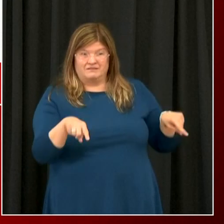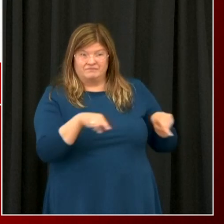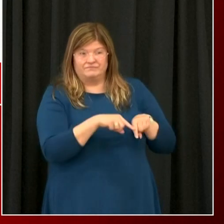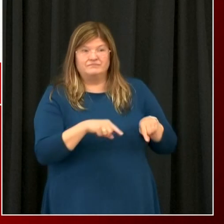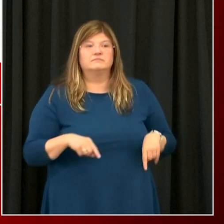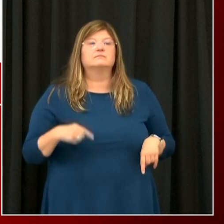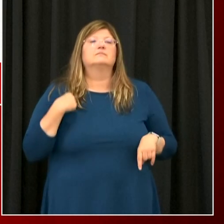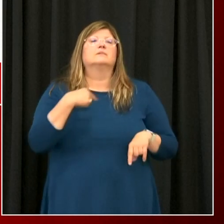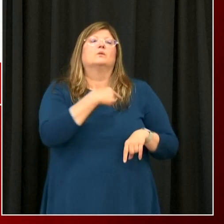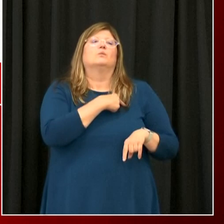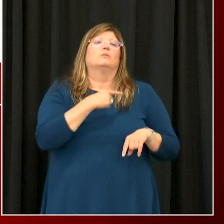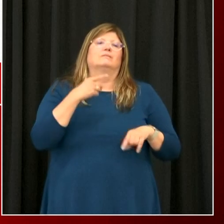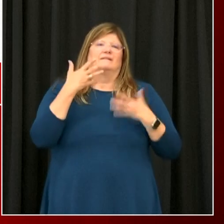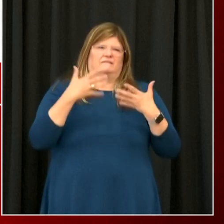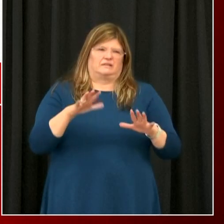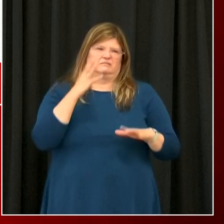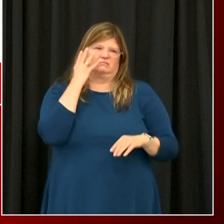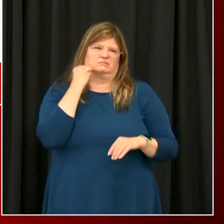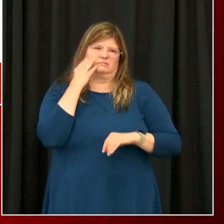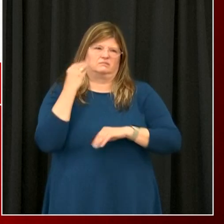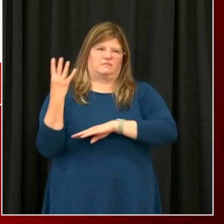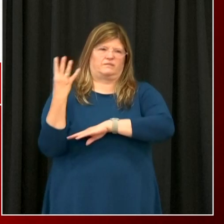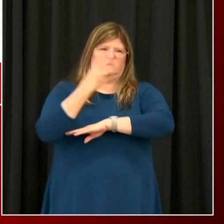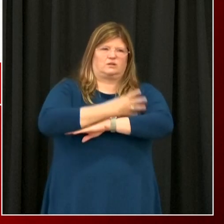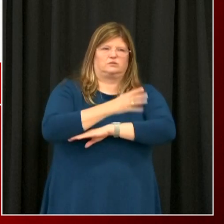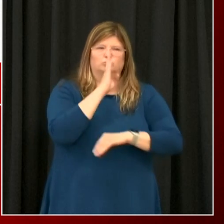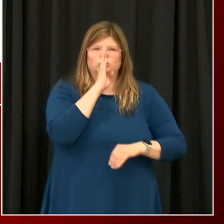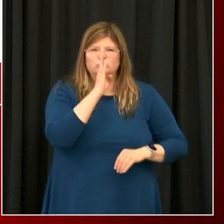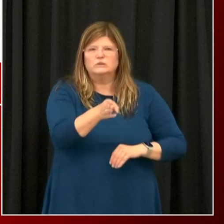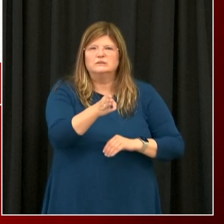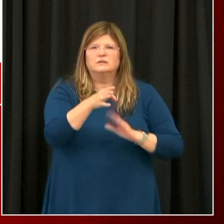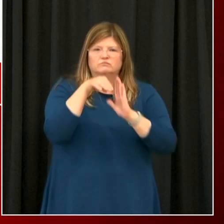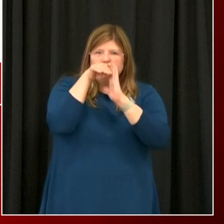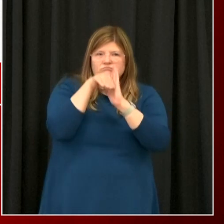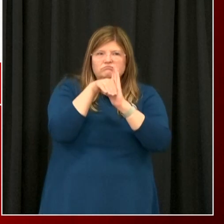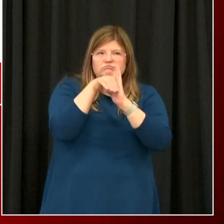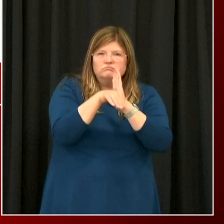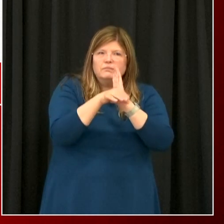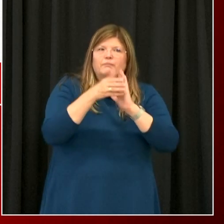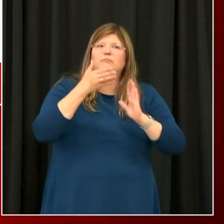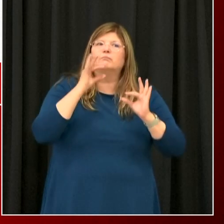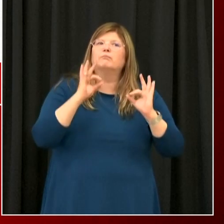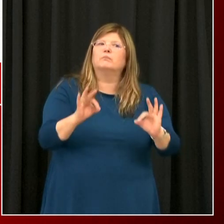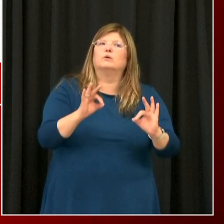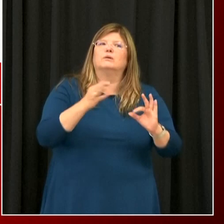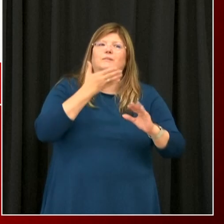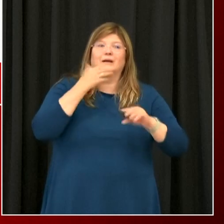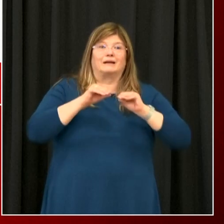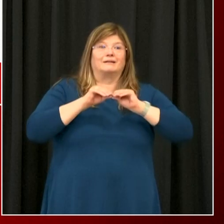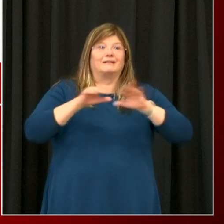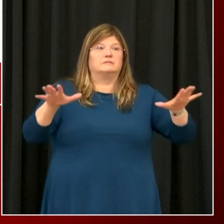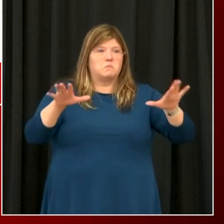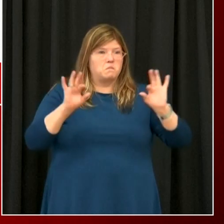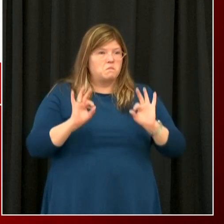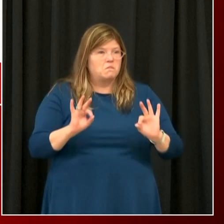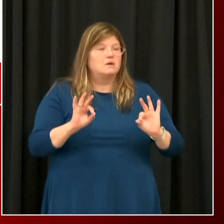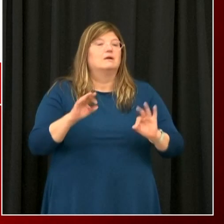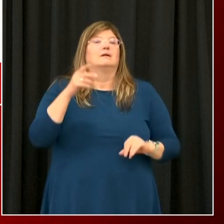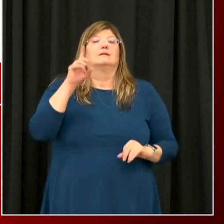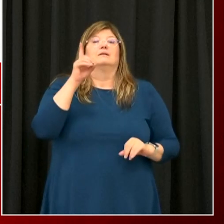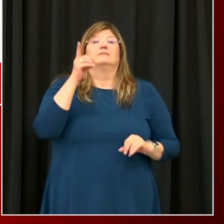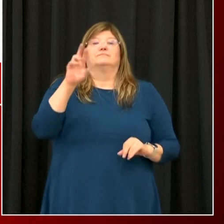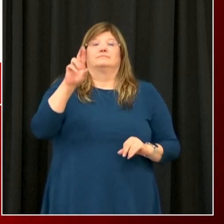days of sustained decline in community spread. And Dr. Nesbitt will talk more about that.